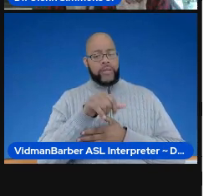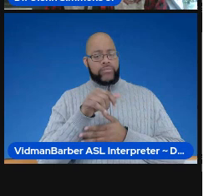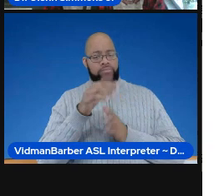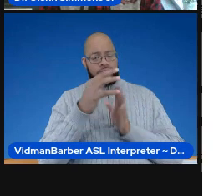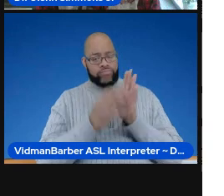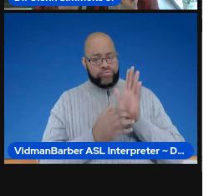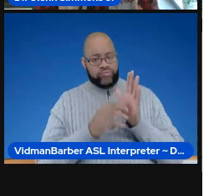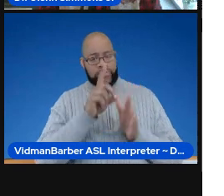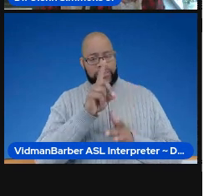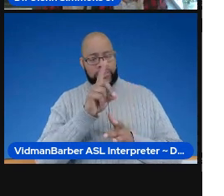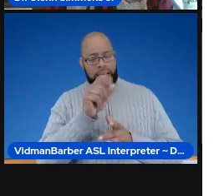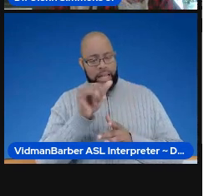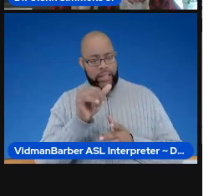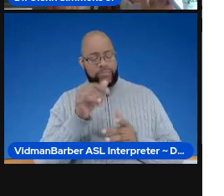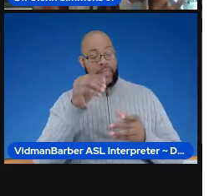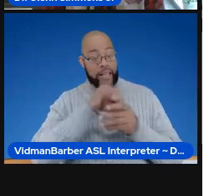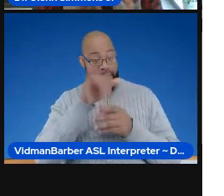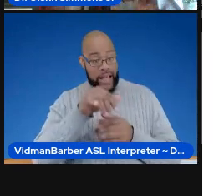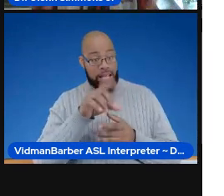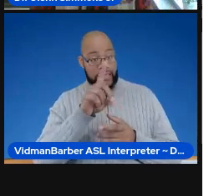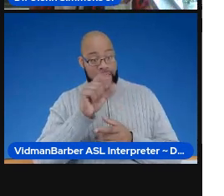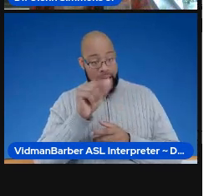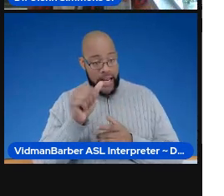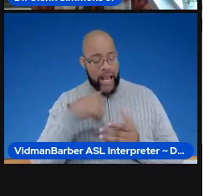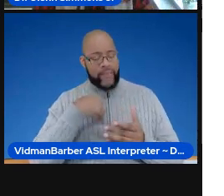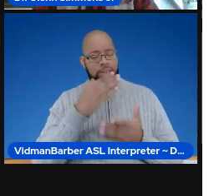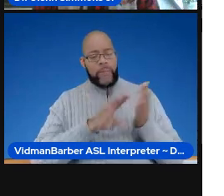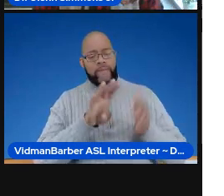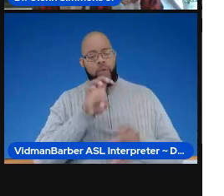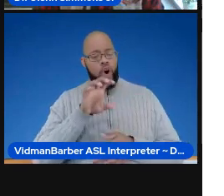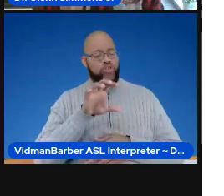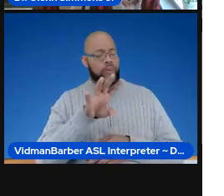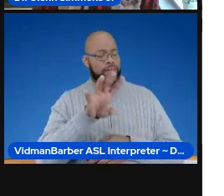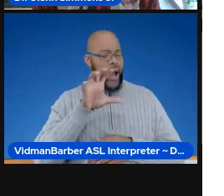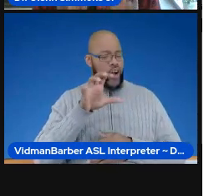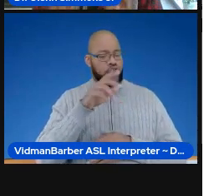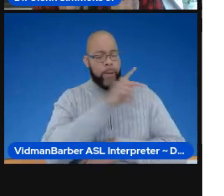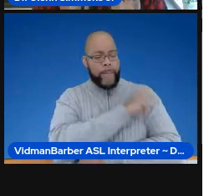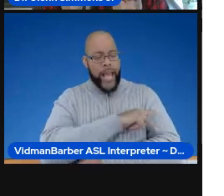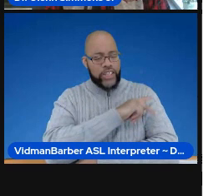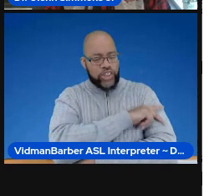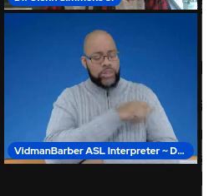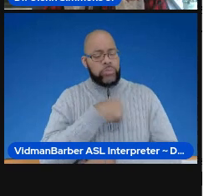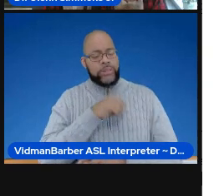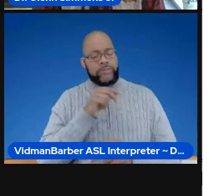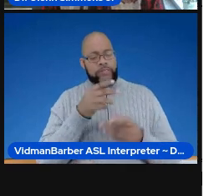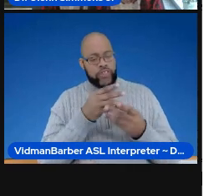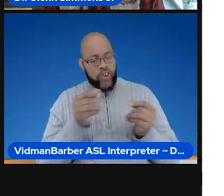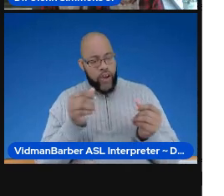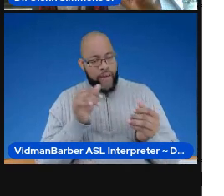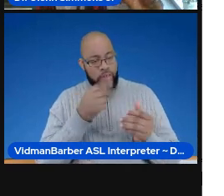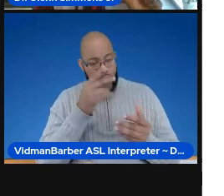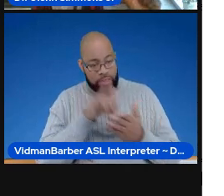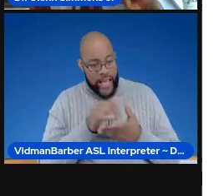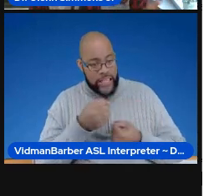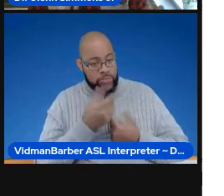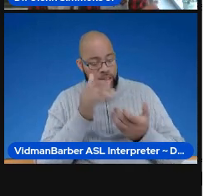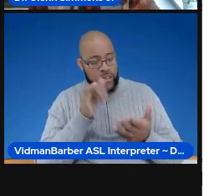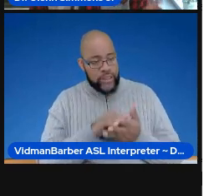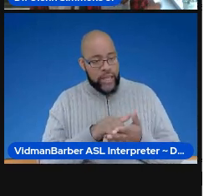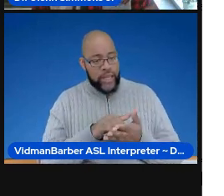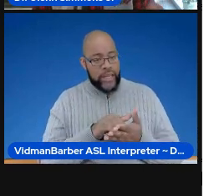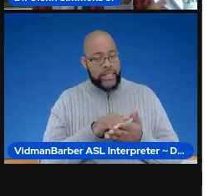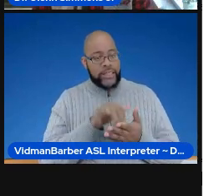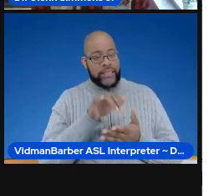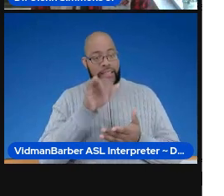data set. And within this data set, there's some 400, 500 some odd patients. And we saw that the expression of that